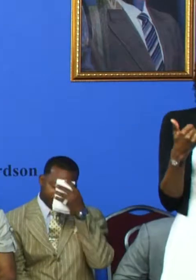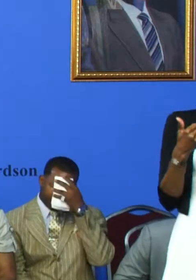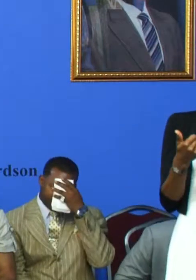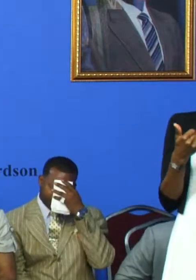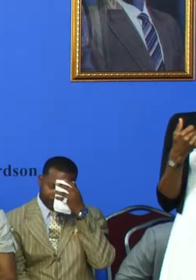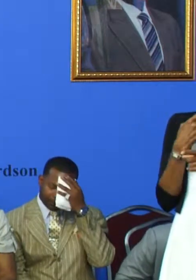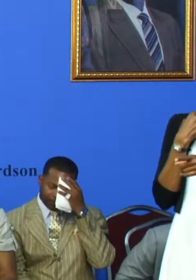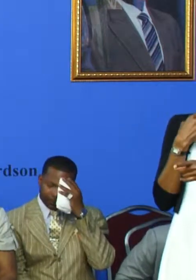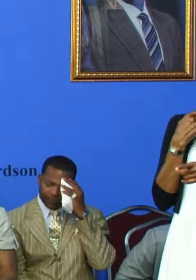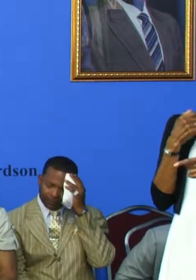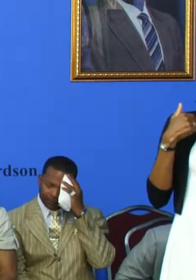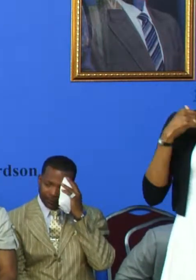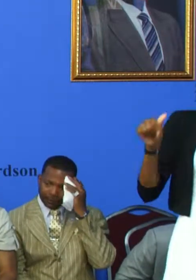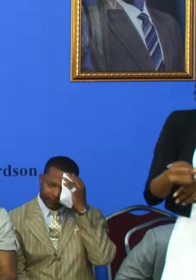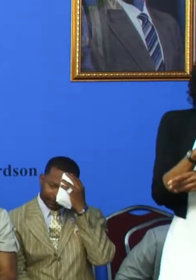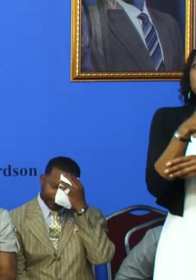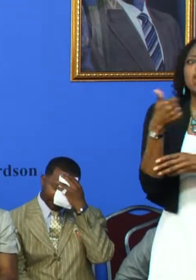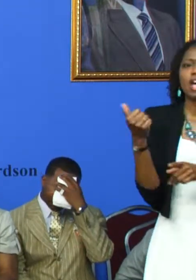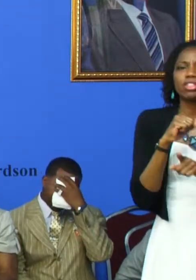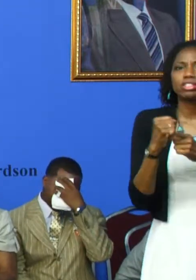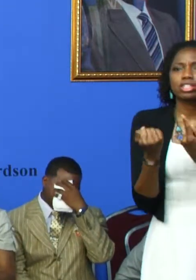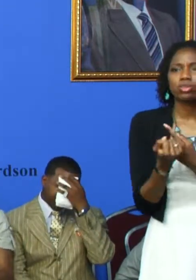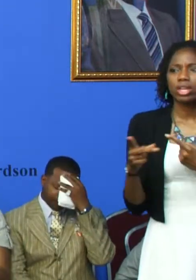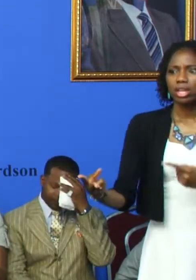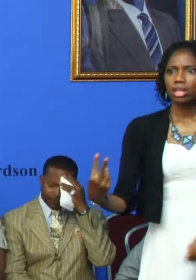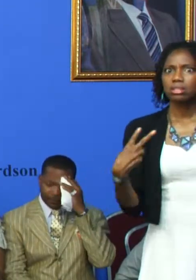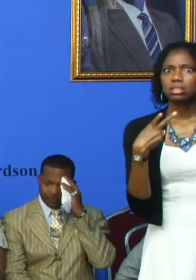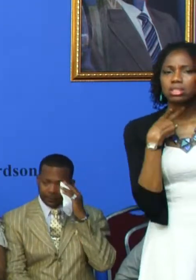bus coming the other way.